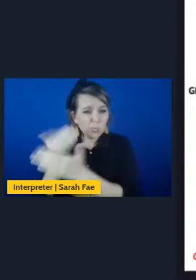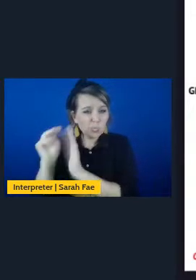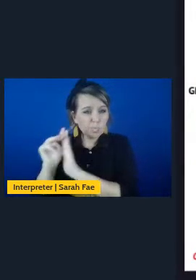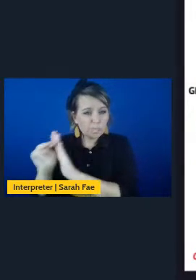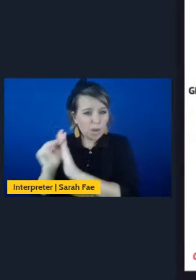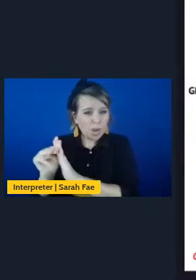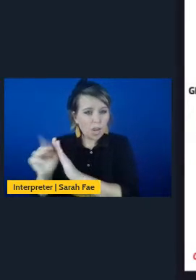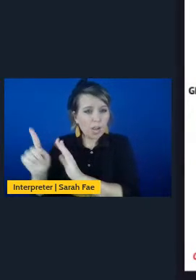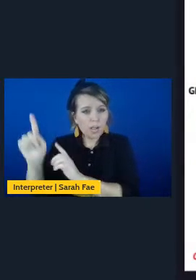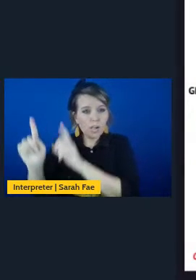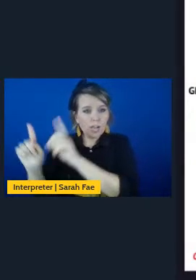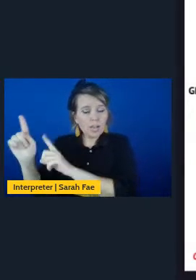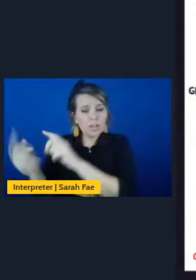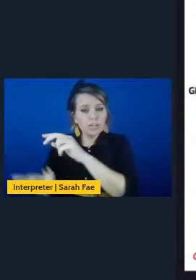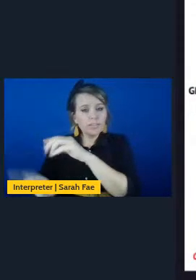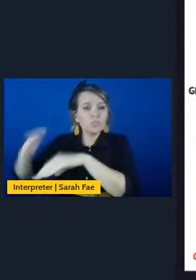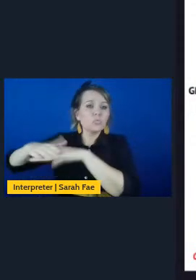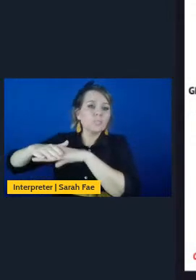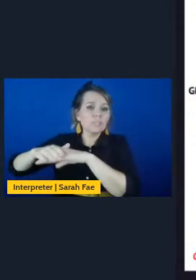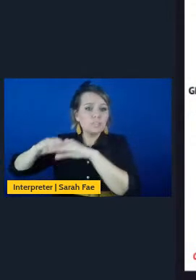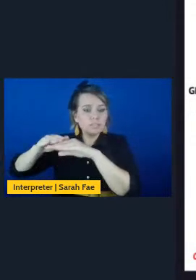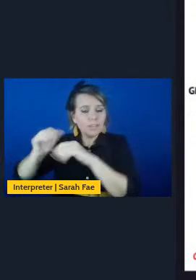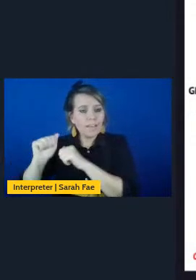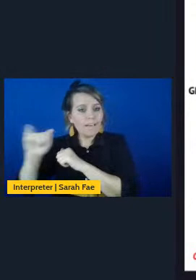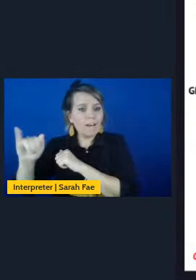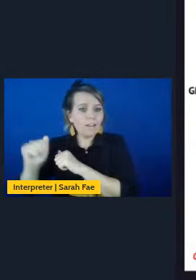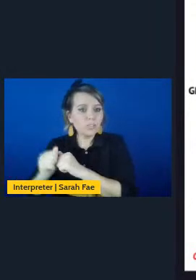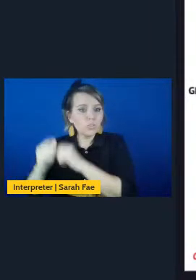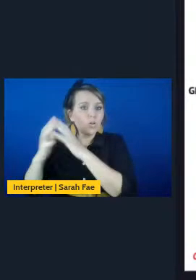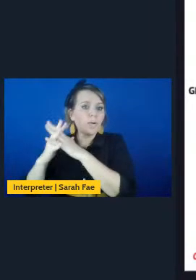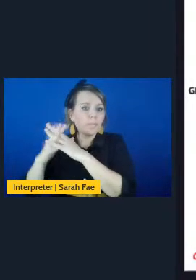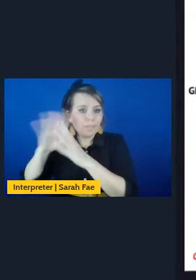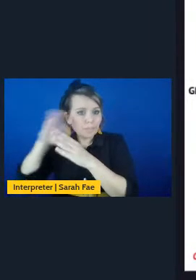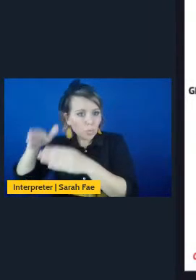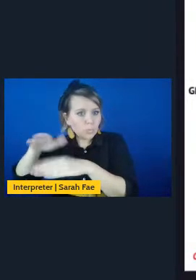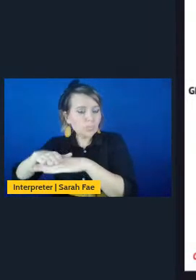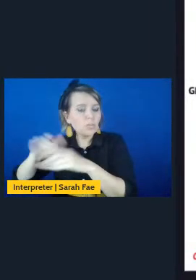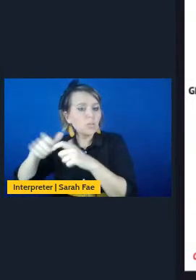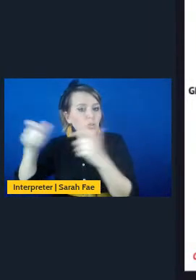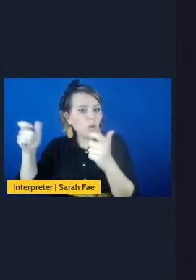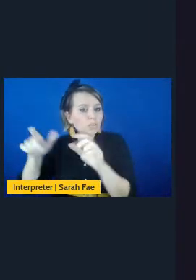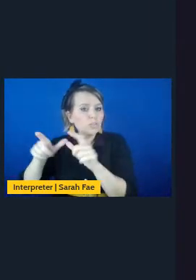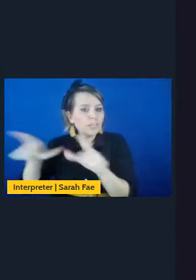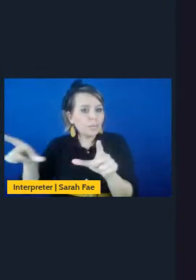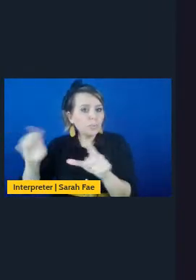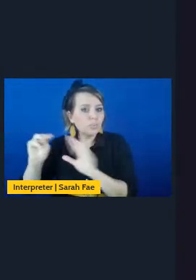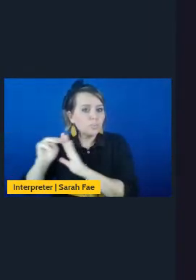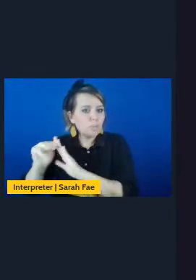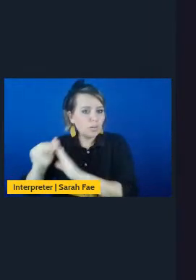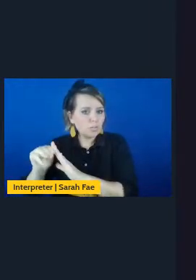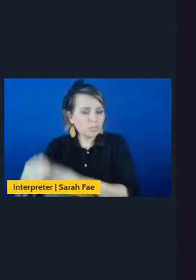increasing emergence of AI/ML startup focusing on large language models.